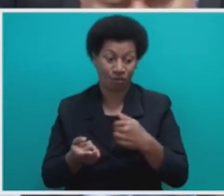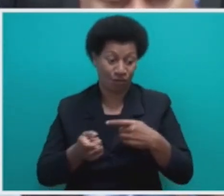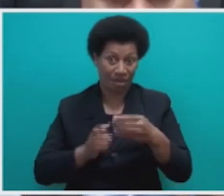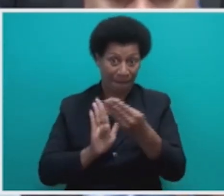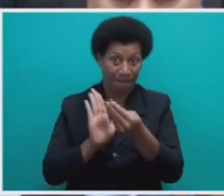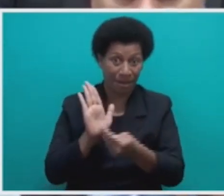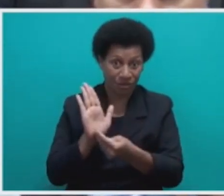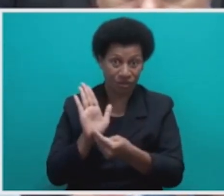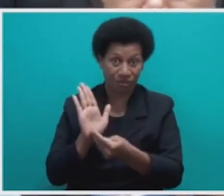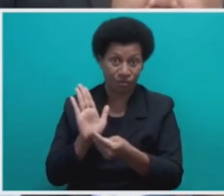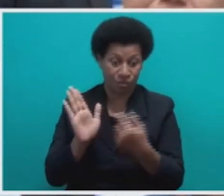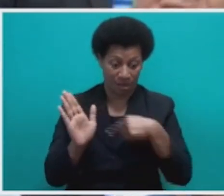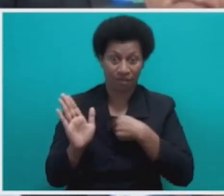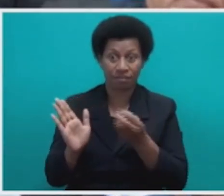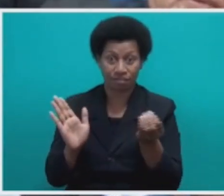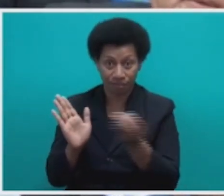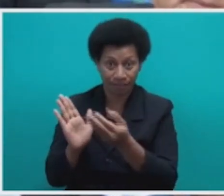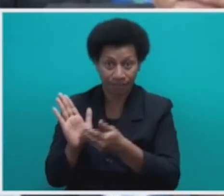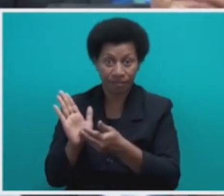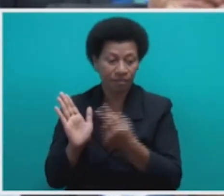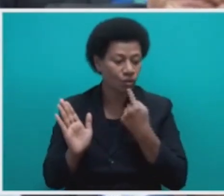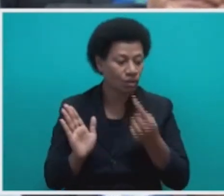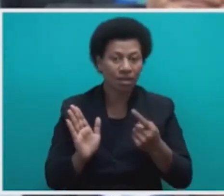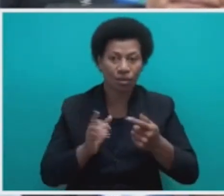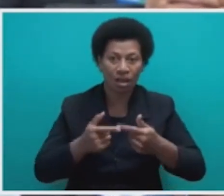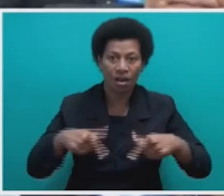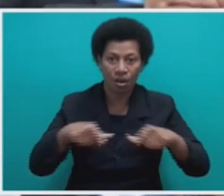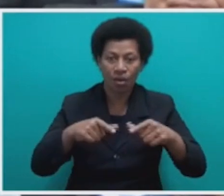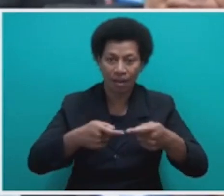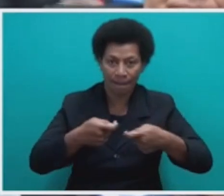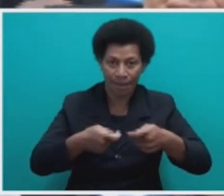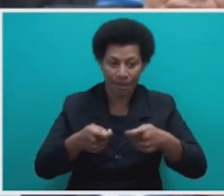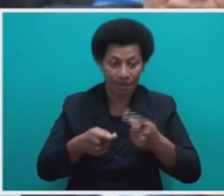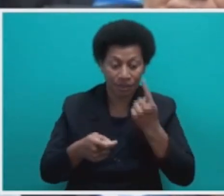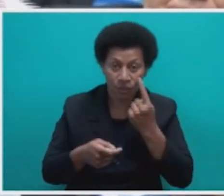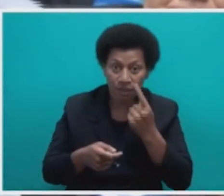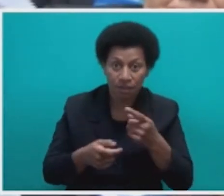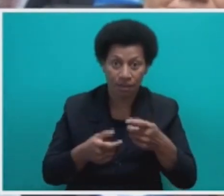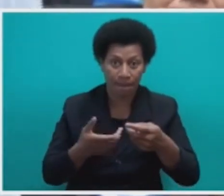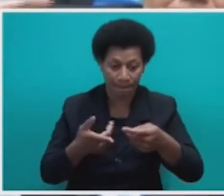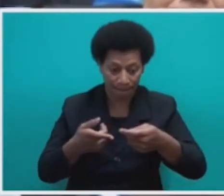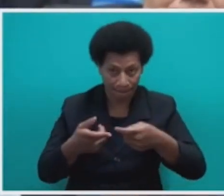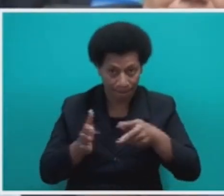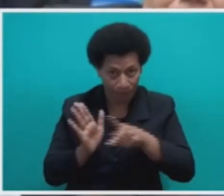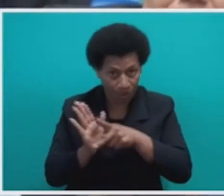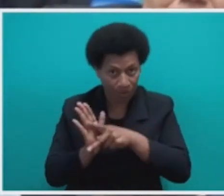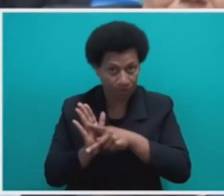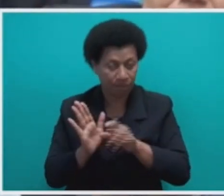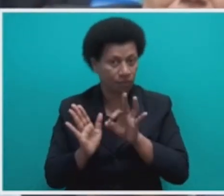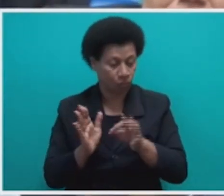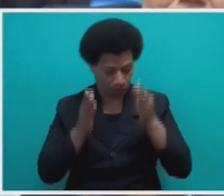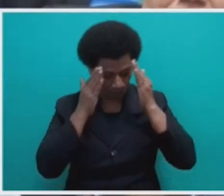Mr. Speaker, was to say to the local producers, look at your pricing, look at your efficiency. Don't just